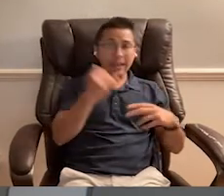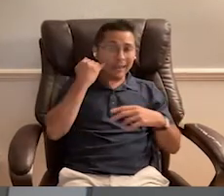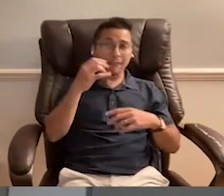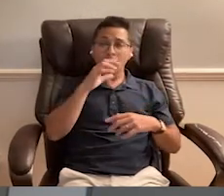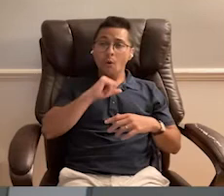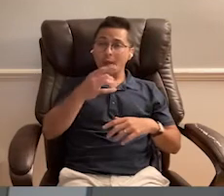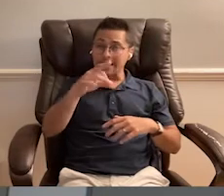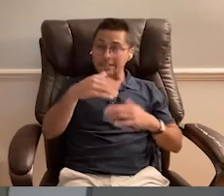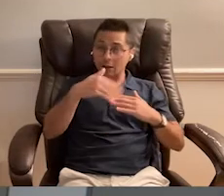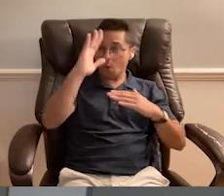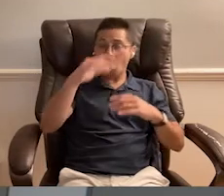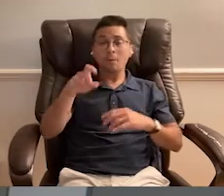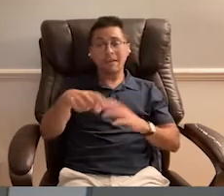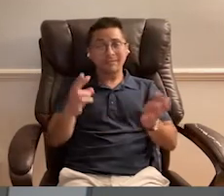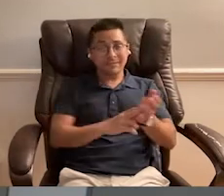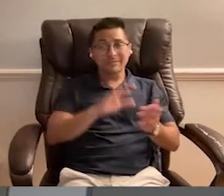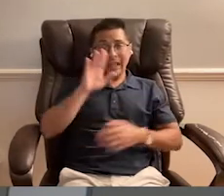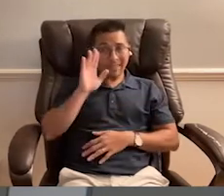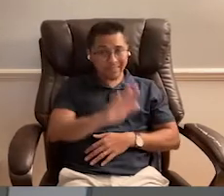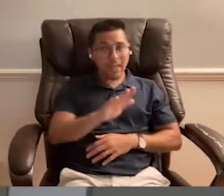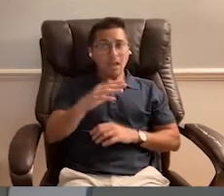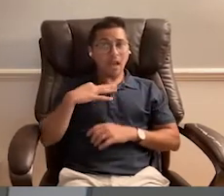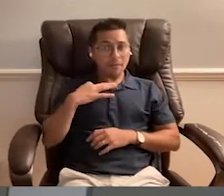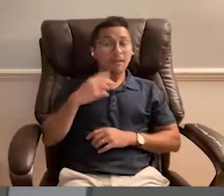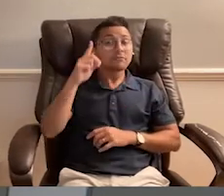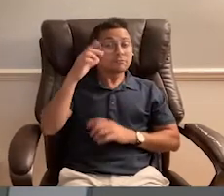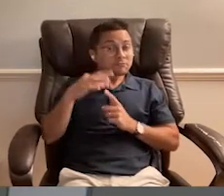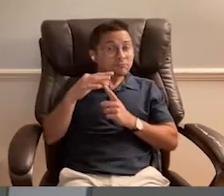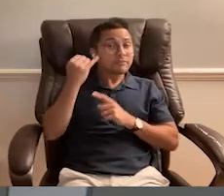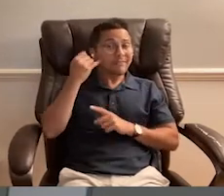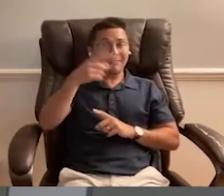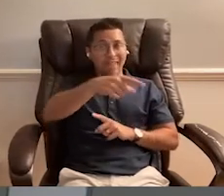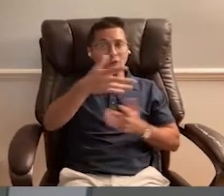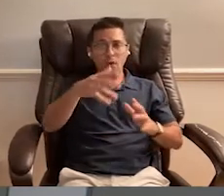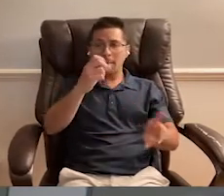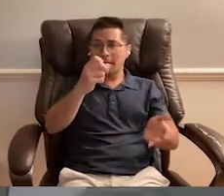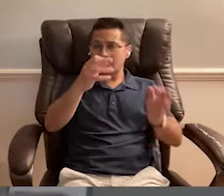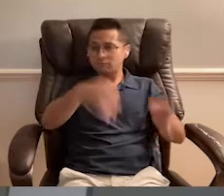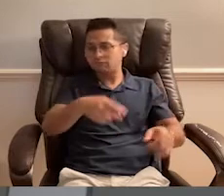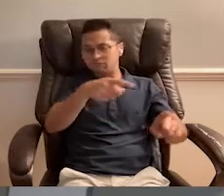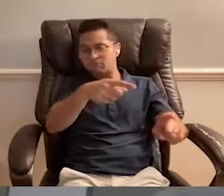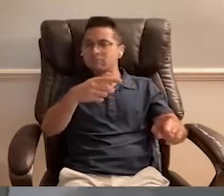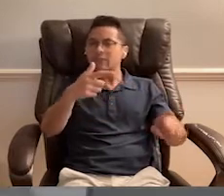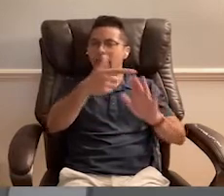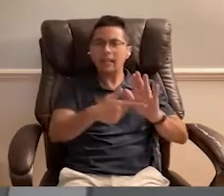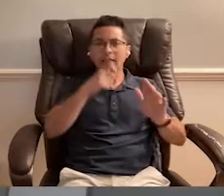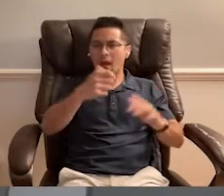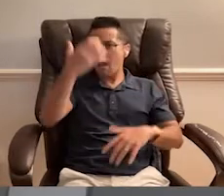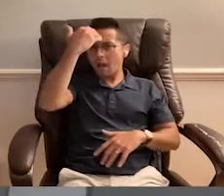was mentioning earlier, anyone who's 18 years or older, because they're an adult, has to sign their application unless they've been